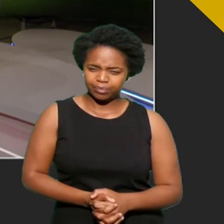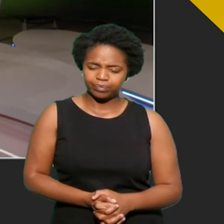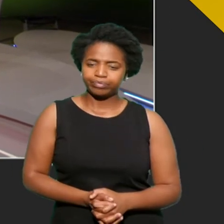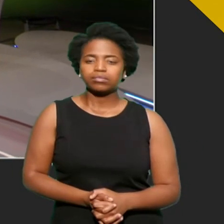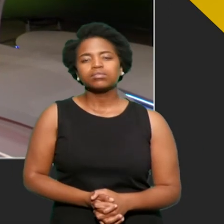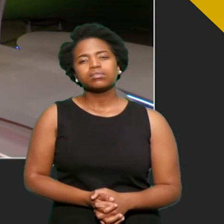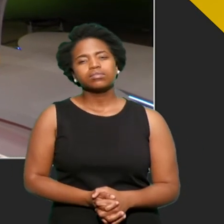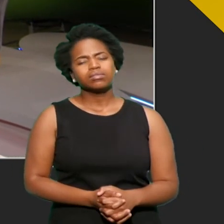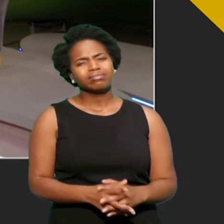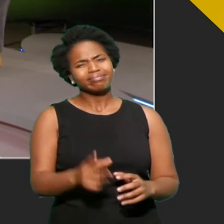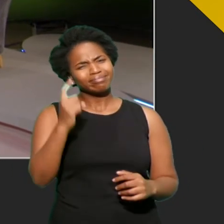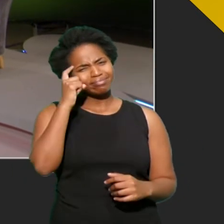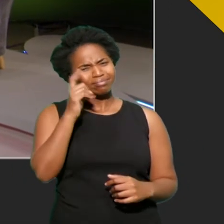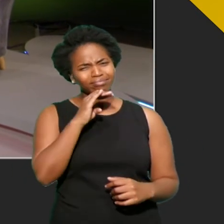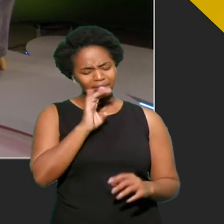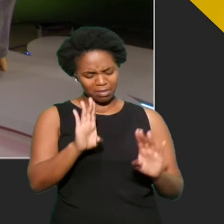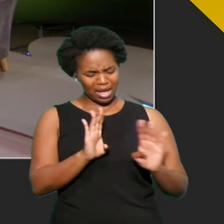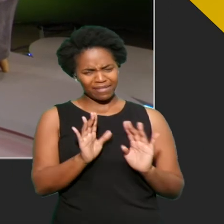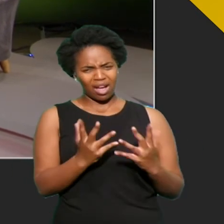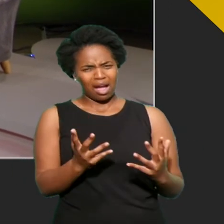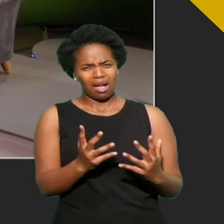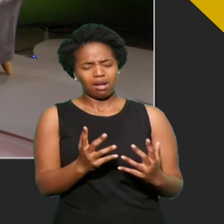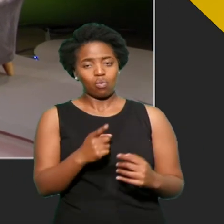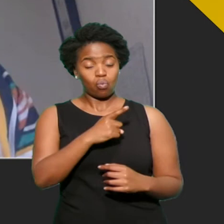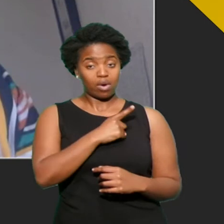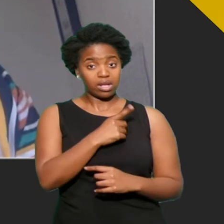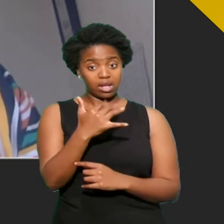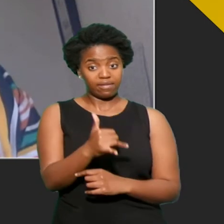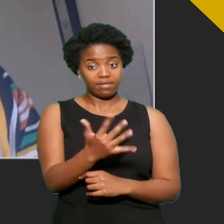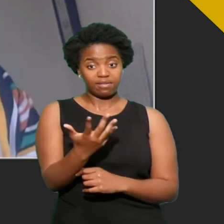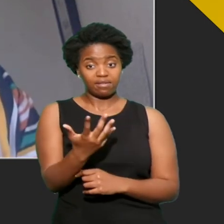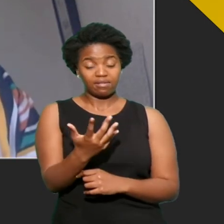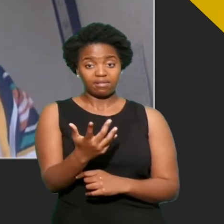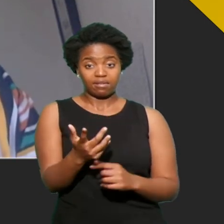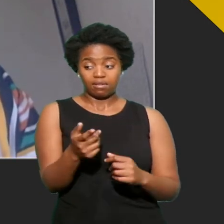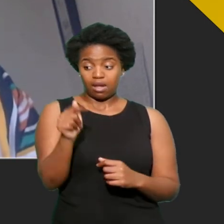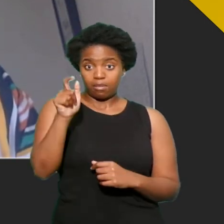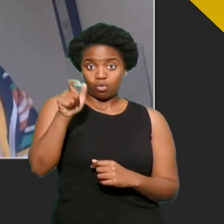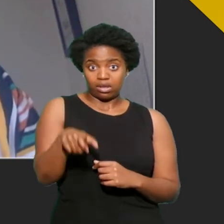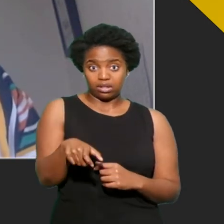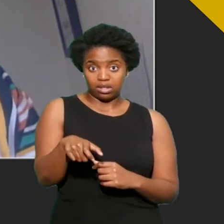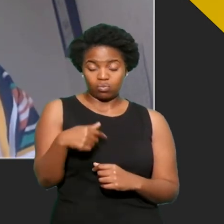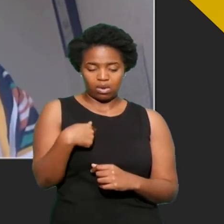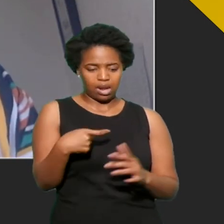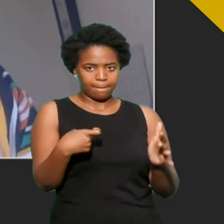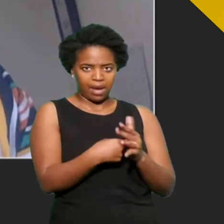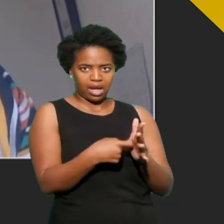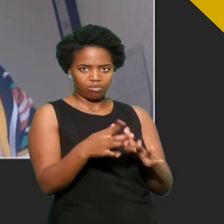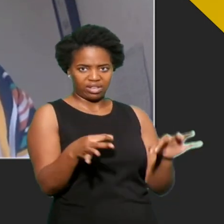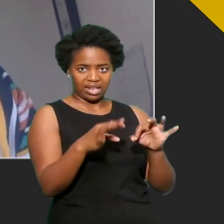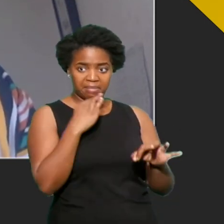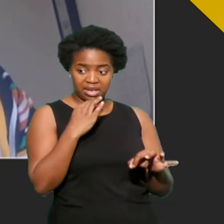I'm trying to think about what we mean by behavior modification, because if it means the partner has changed when they buy you gifts, that is